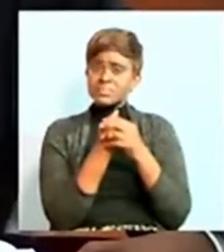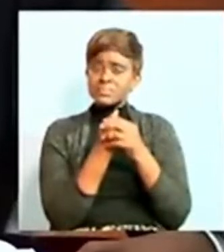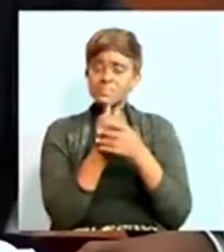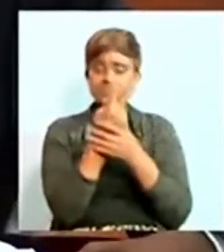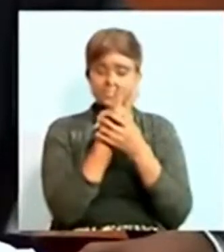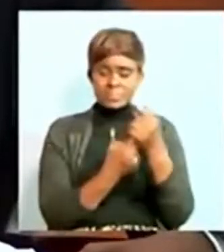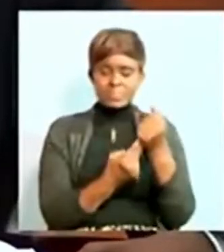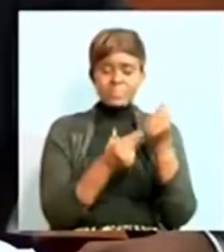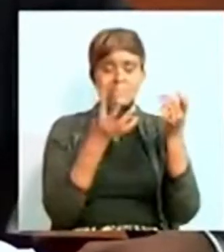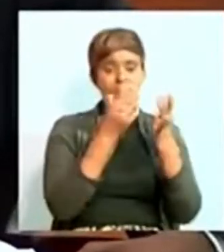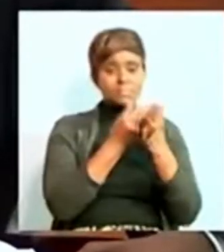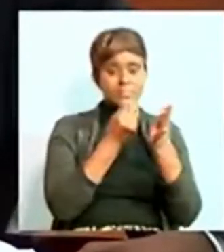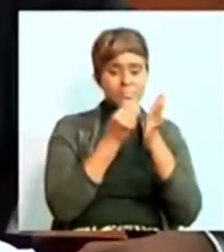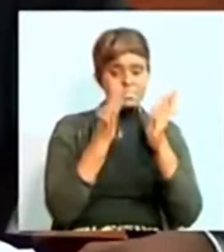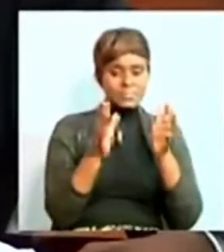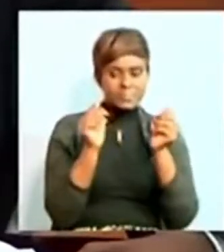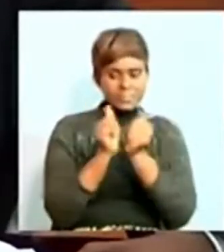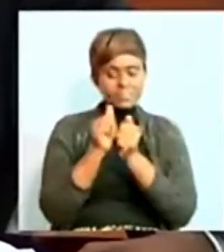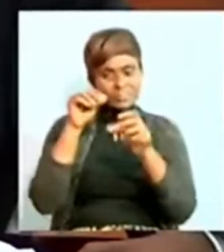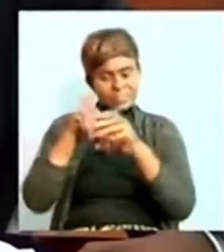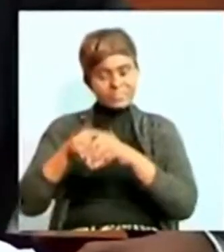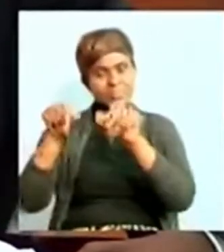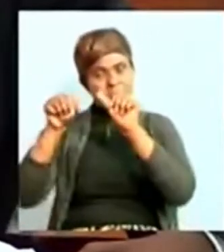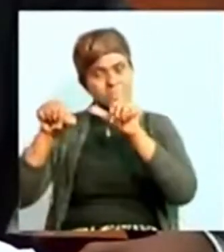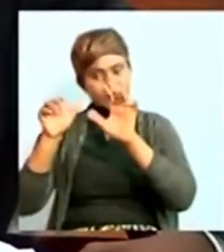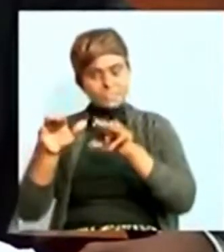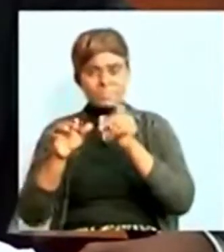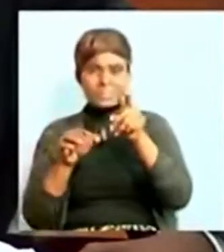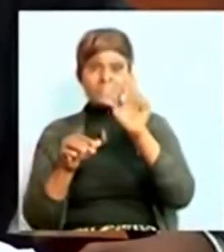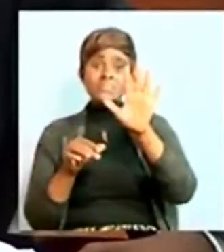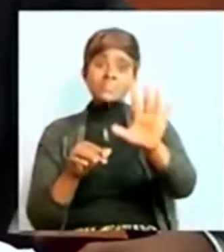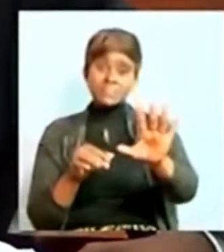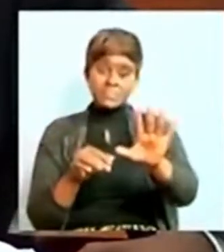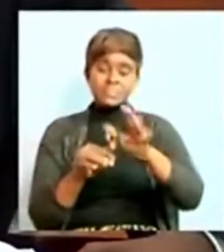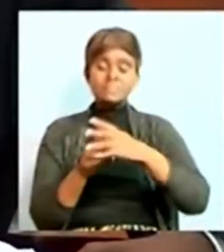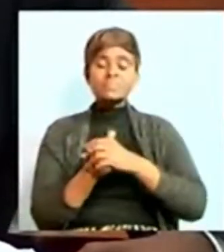Both the Treasury and the Internal Auditor, are you there?